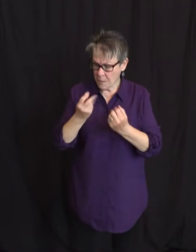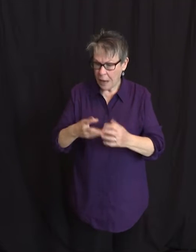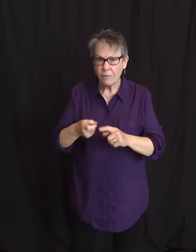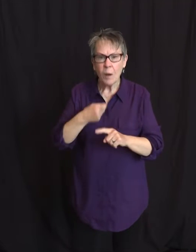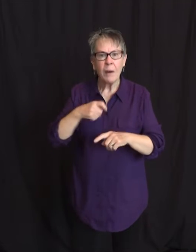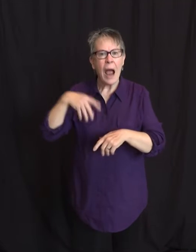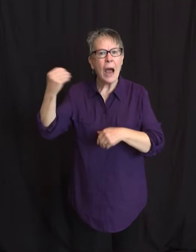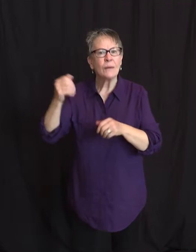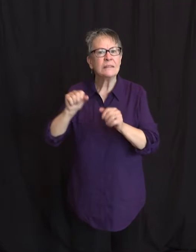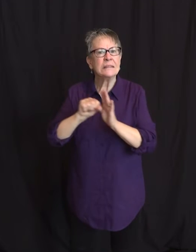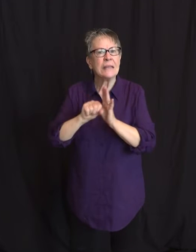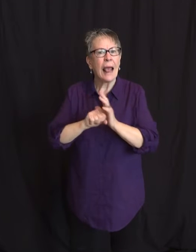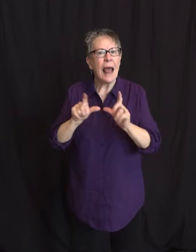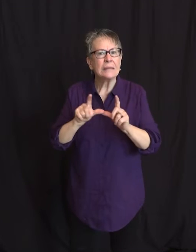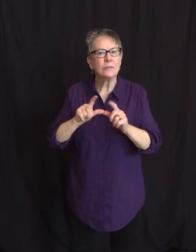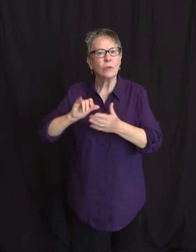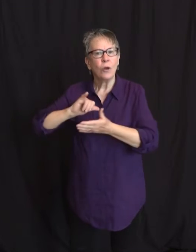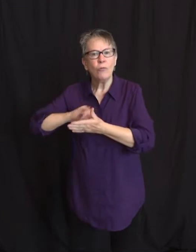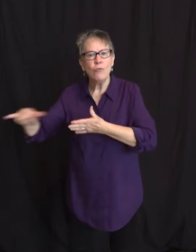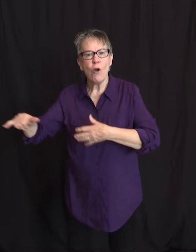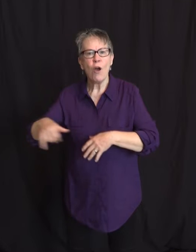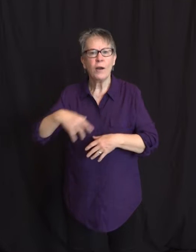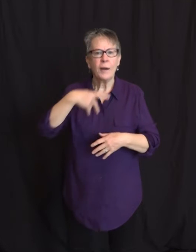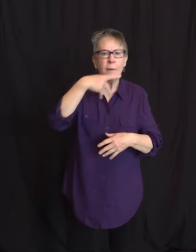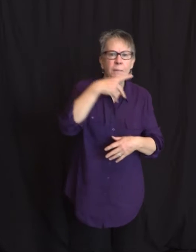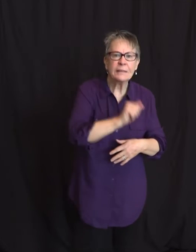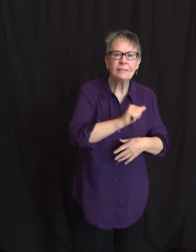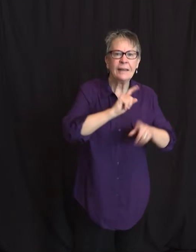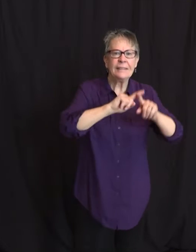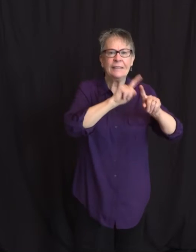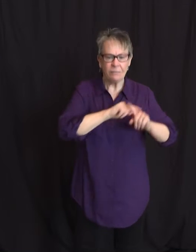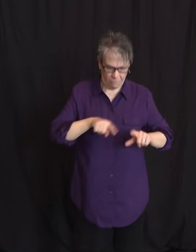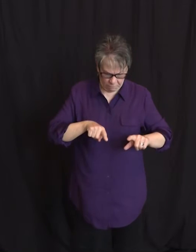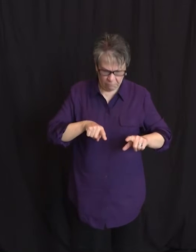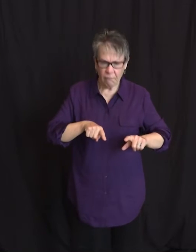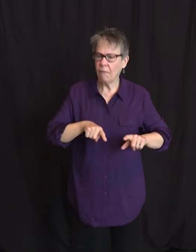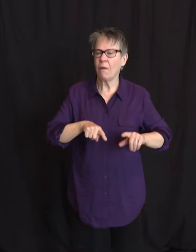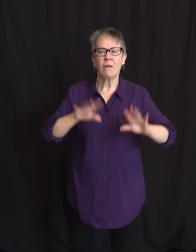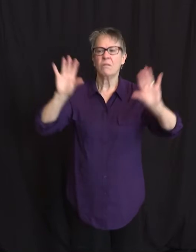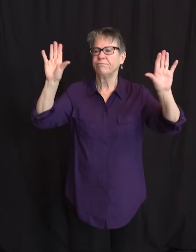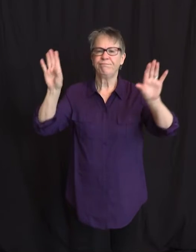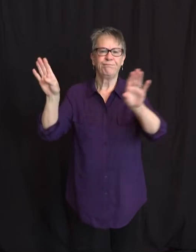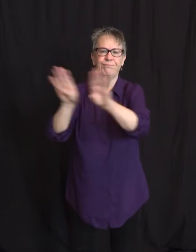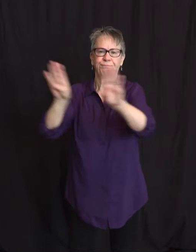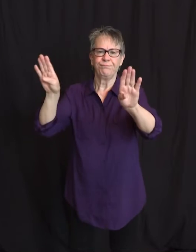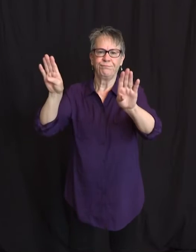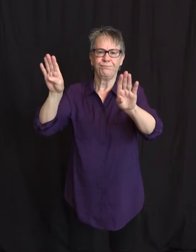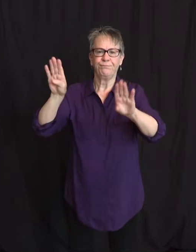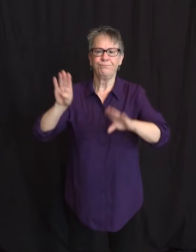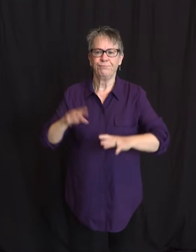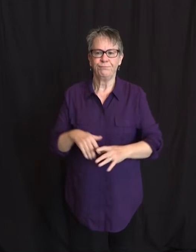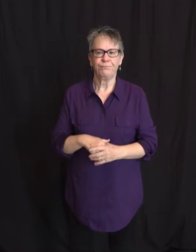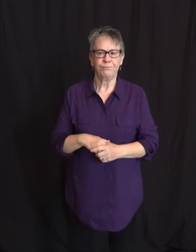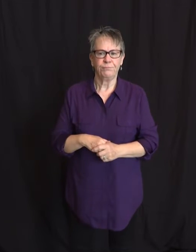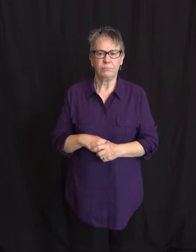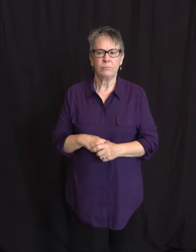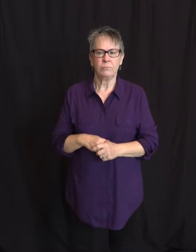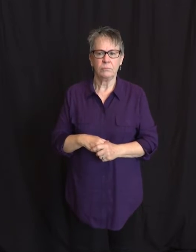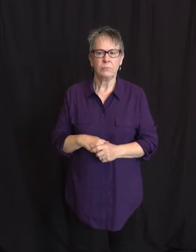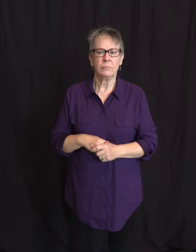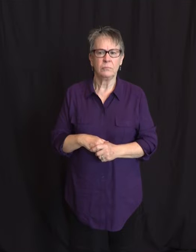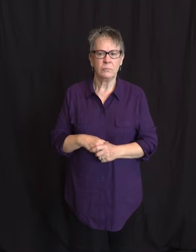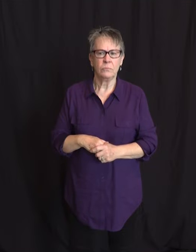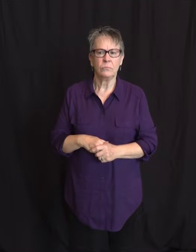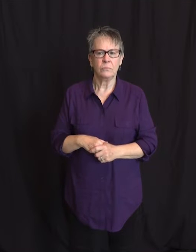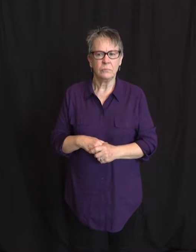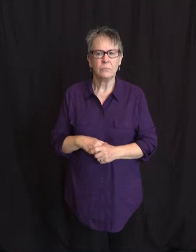this within the past couple of days, we have had successful regional steps taken, the most important of which is